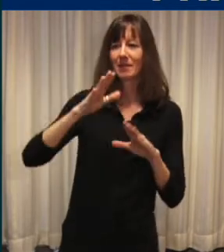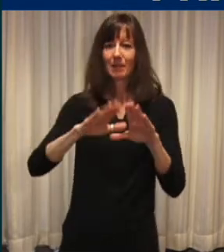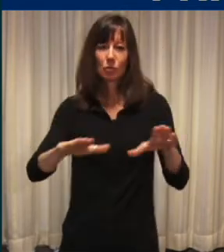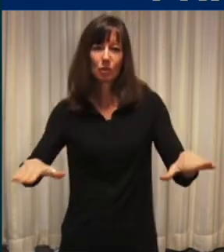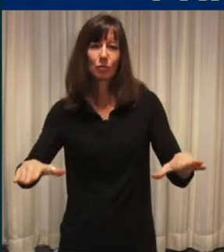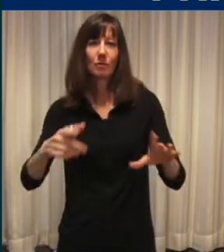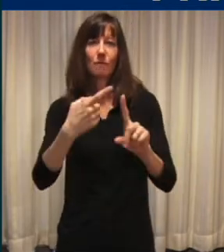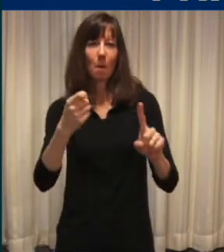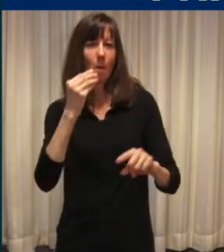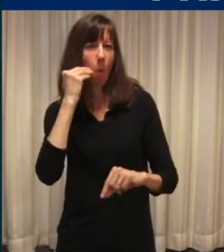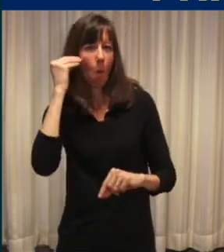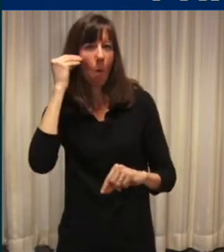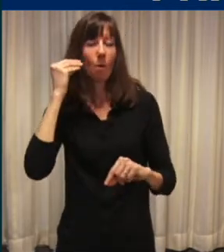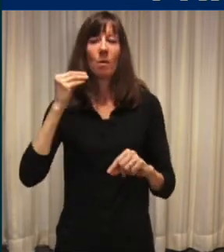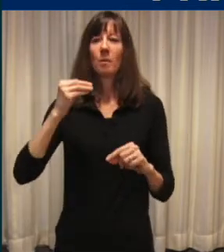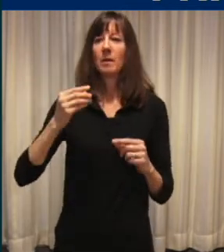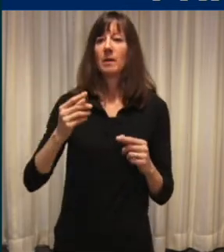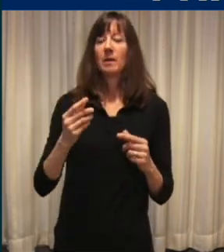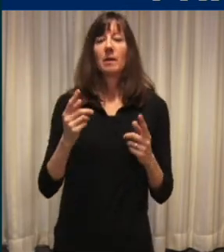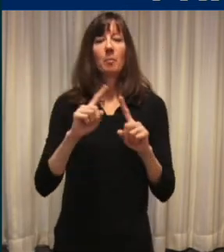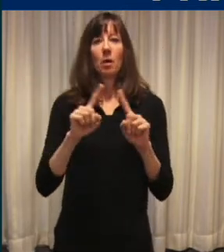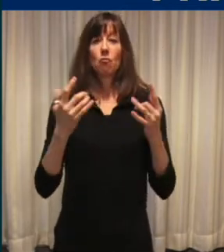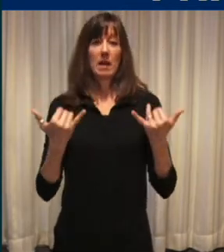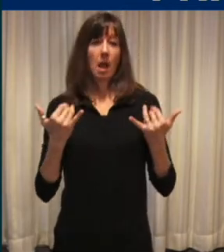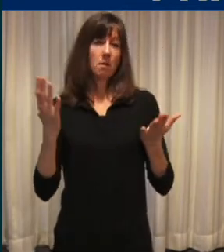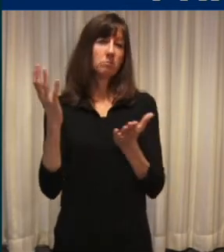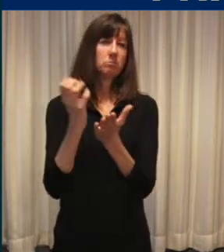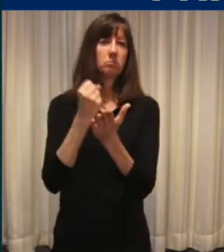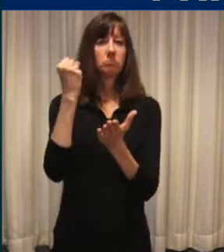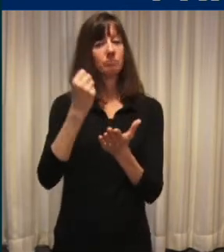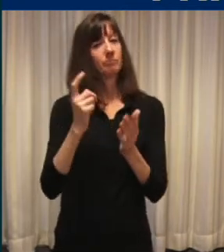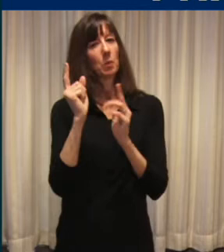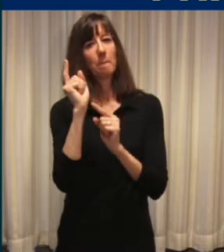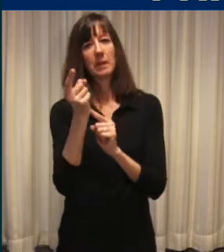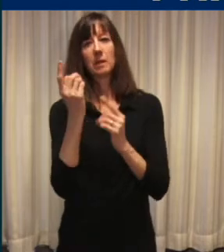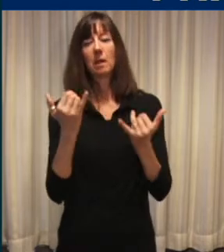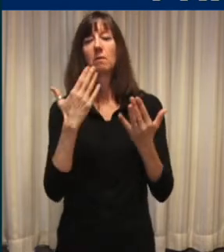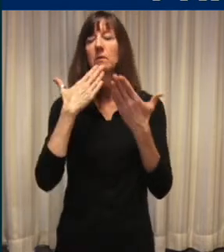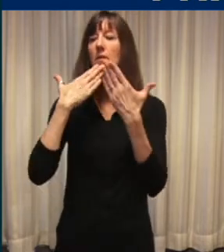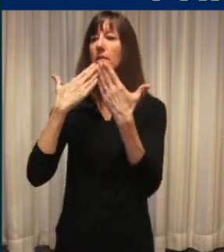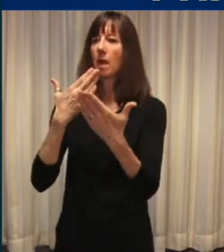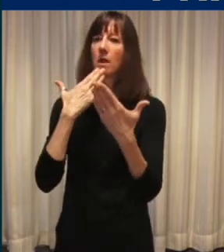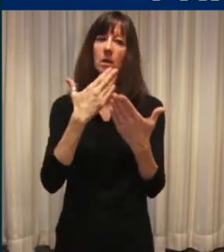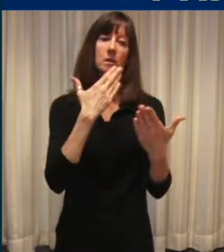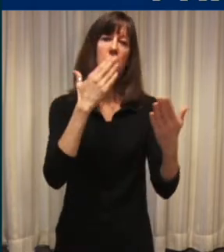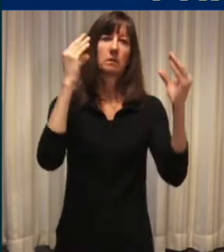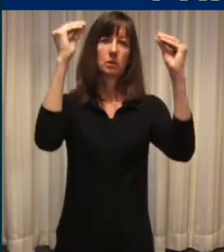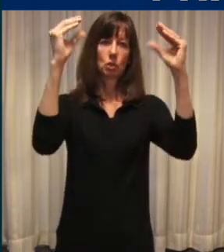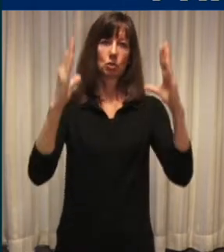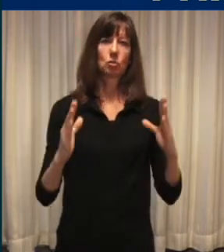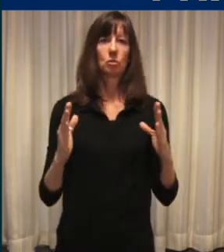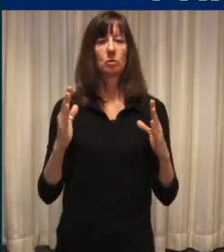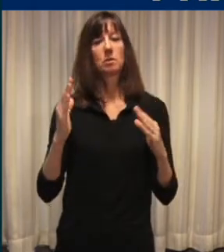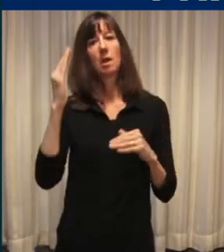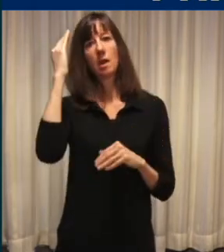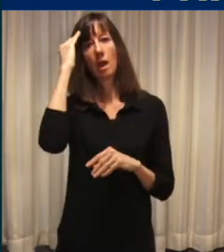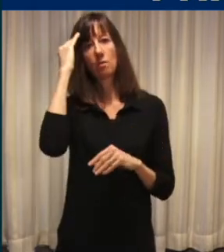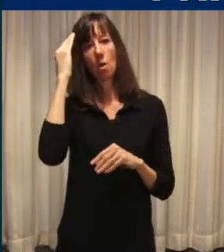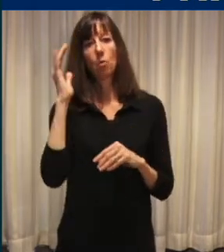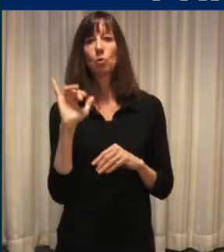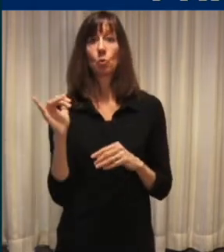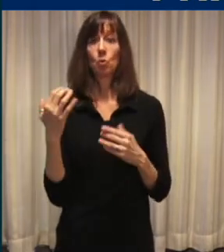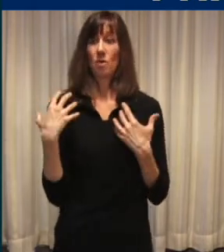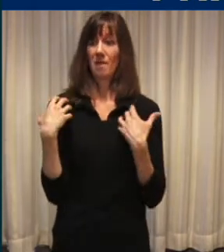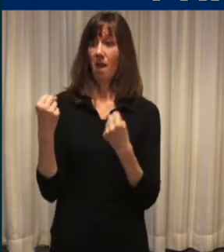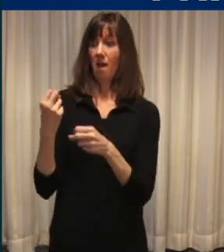to thank the teachers, but this is not an exhaustive list. But, I mean, we all know our healthcare workers every single